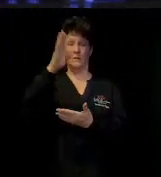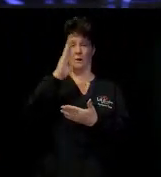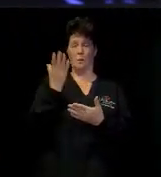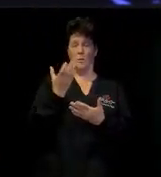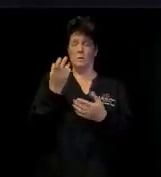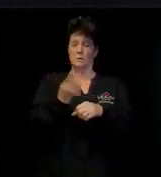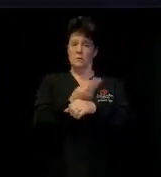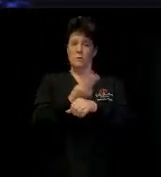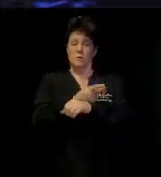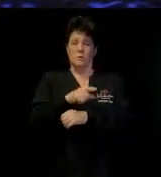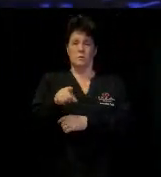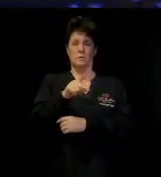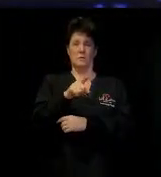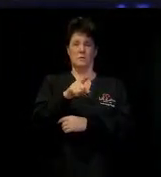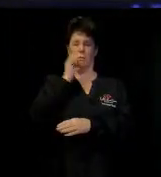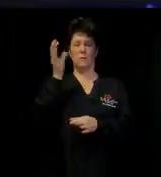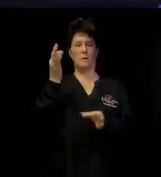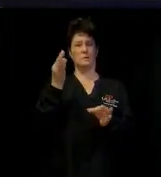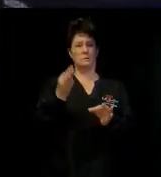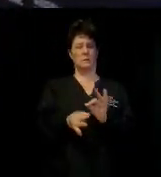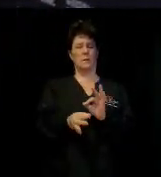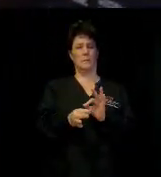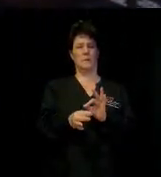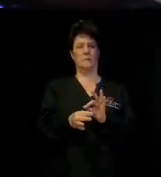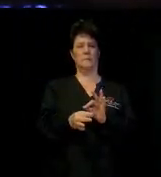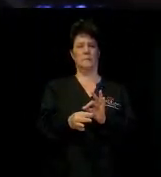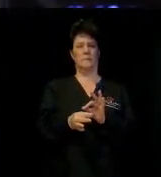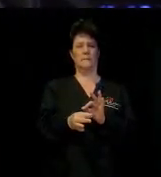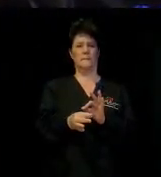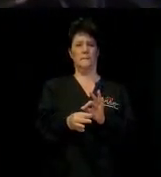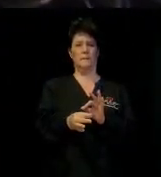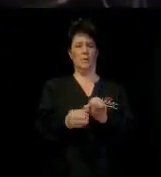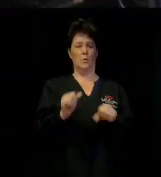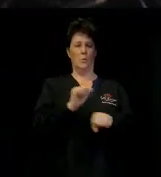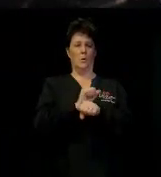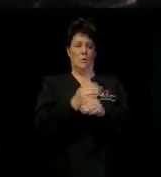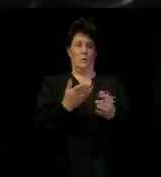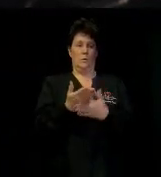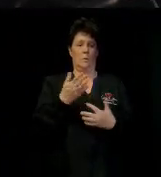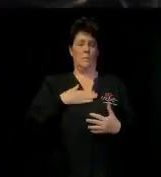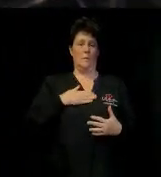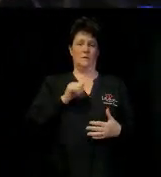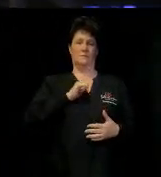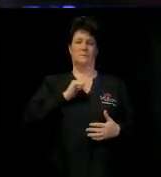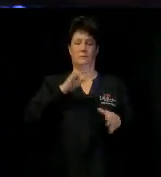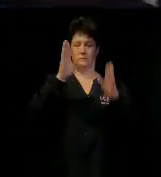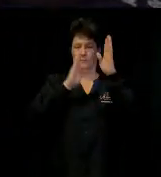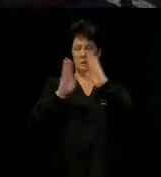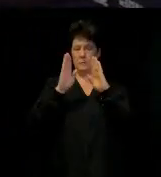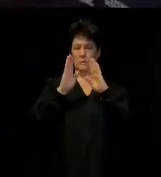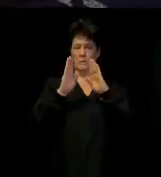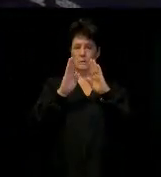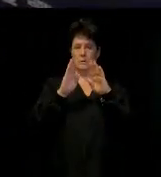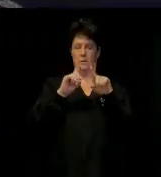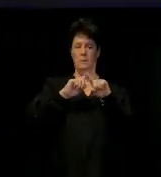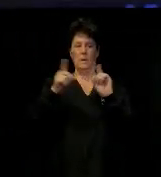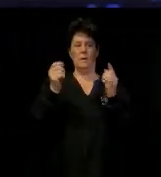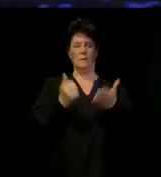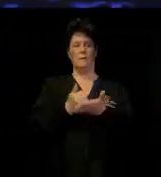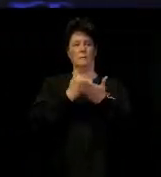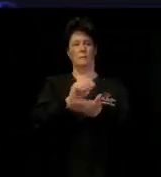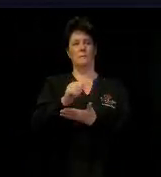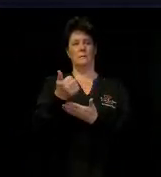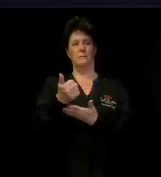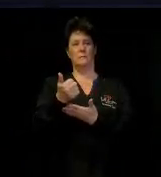you, not just to deal with your own conflict, but to deal with others. Because when you're in this place and knowing who you